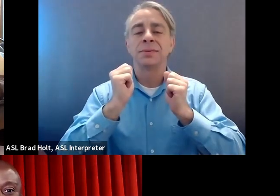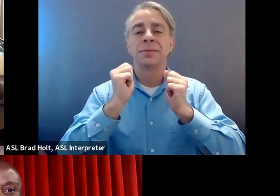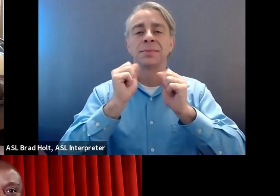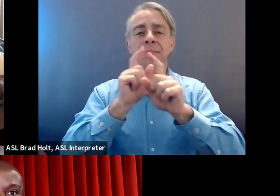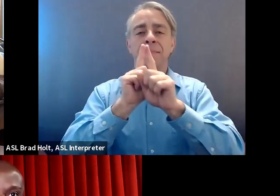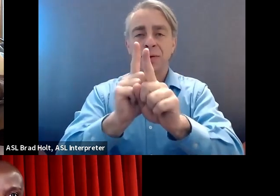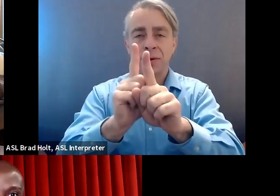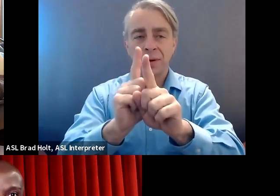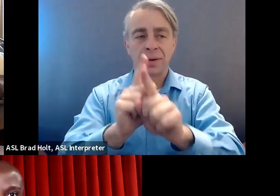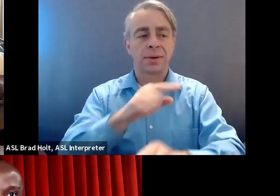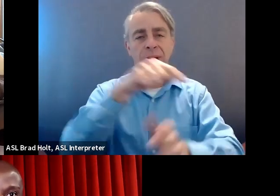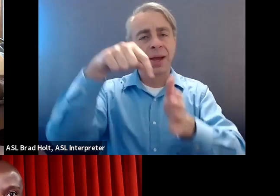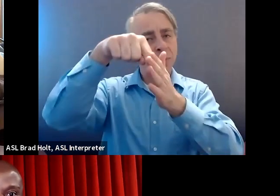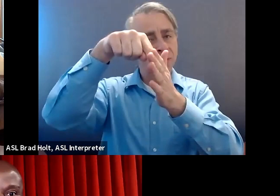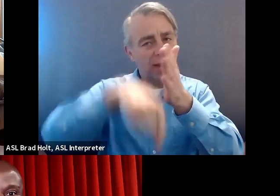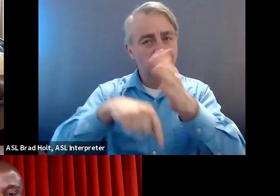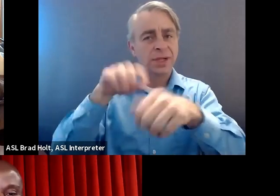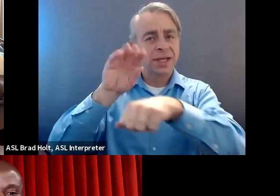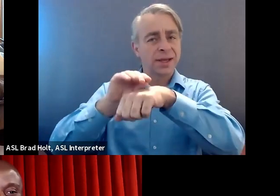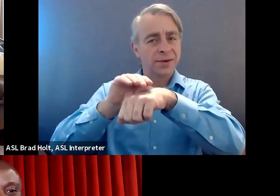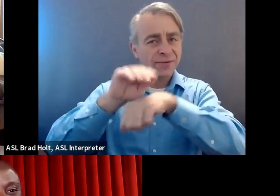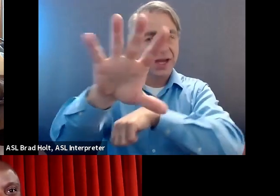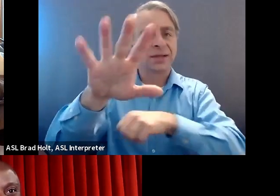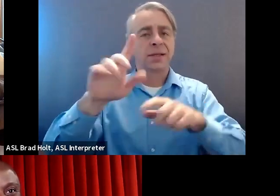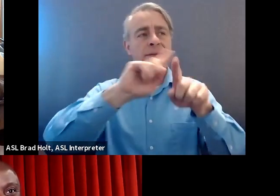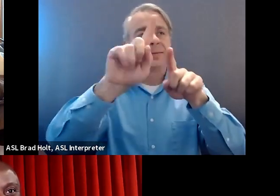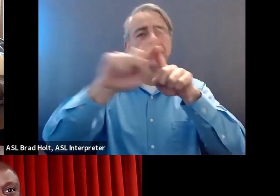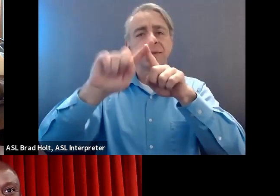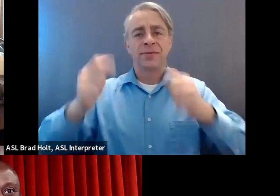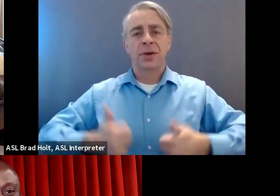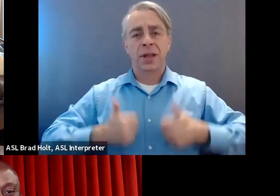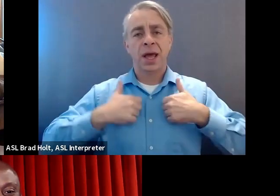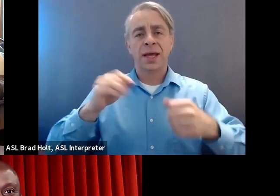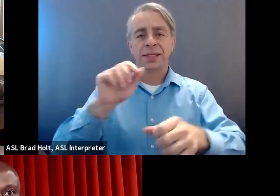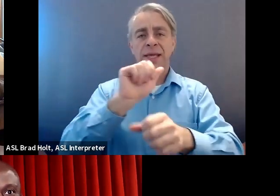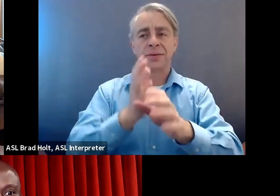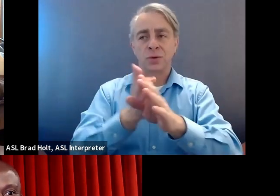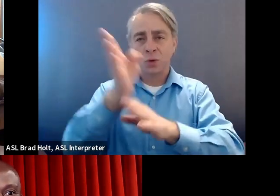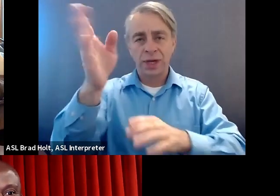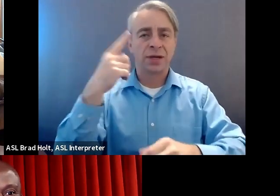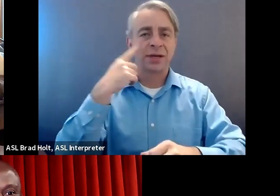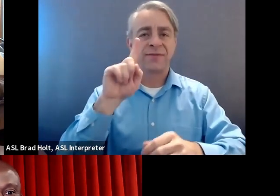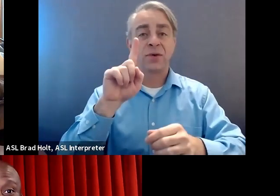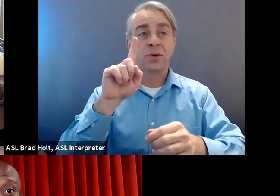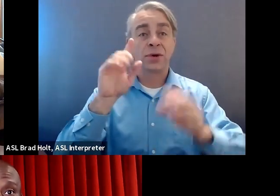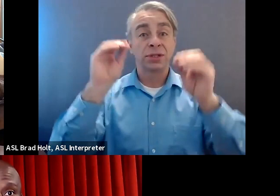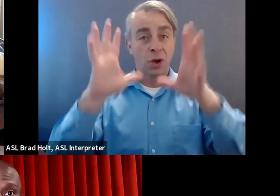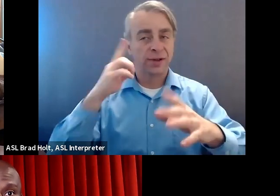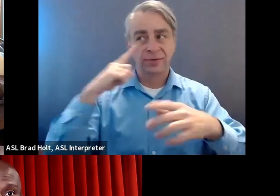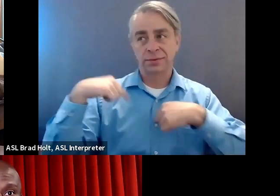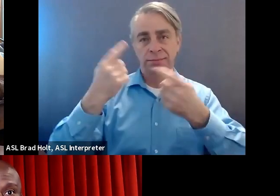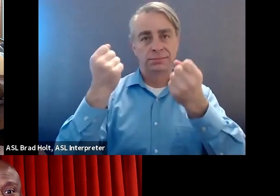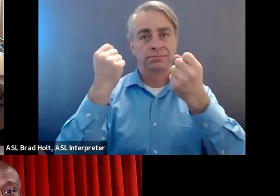has profoundly affected the lives and careers of scholars for decades.